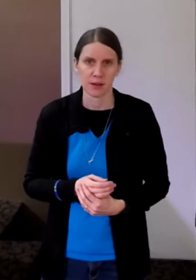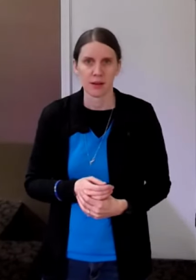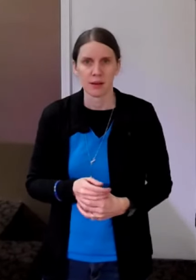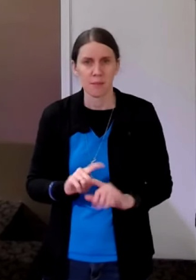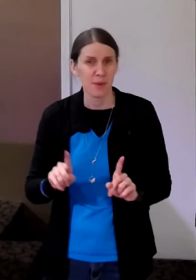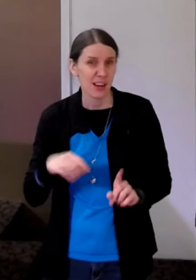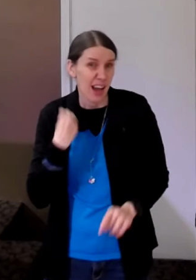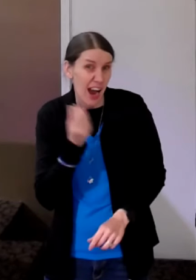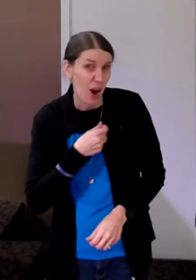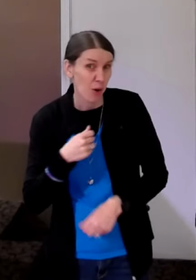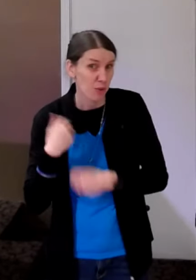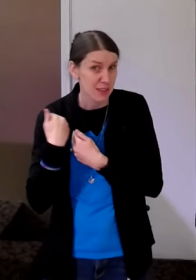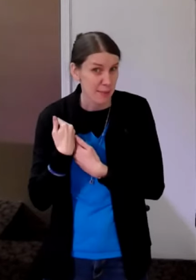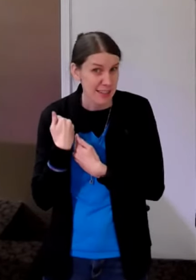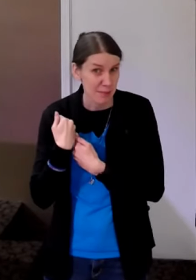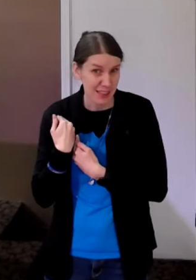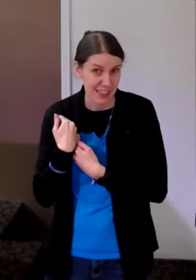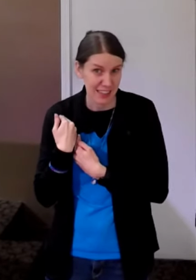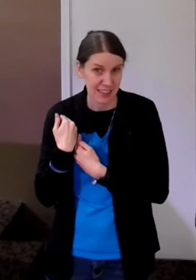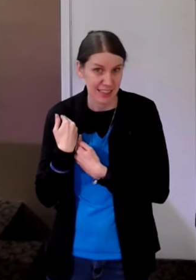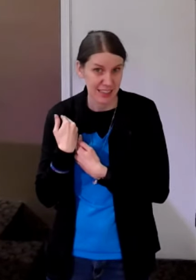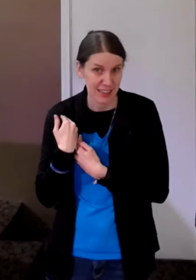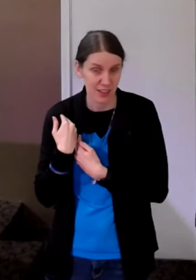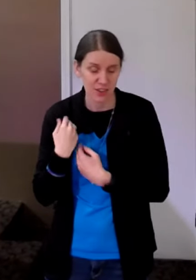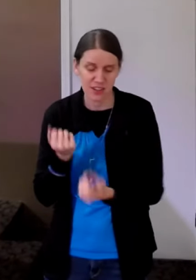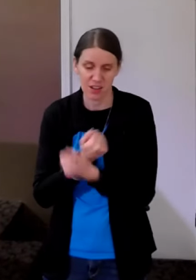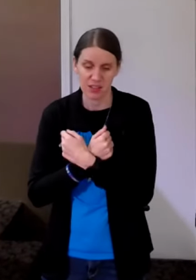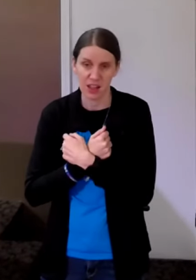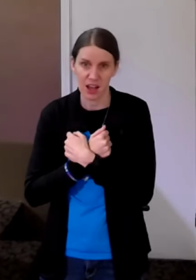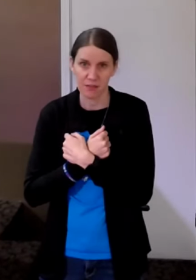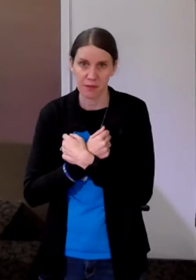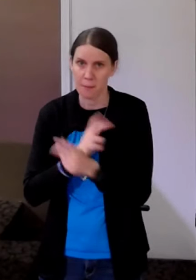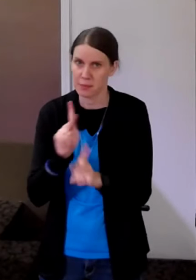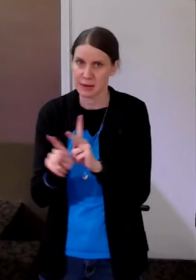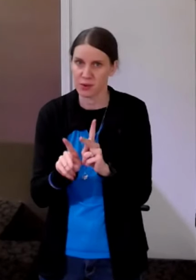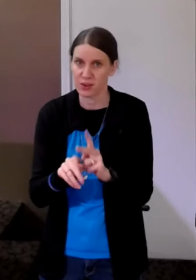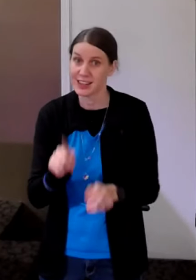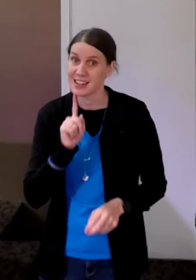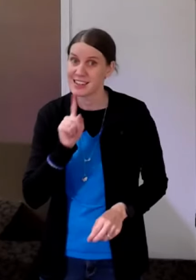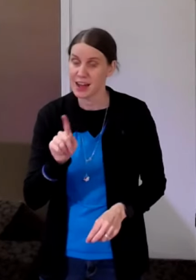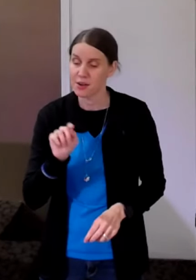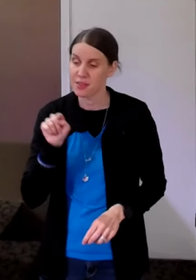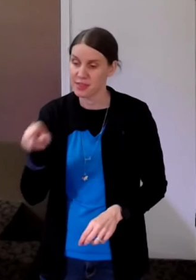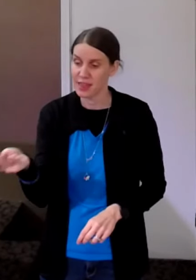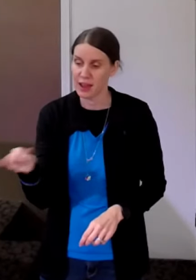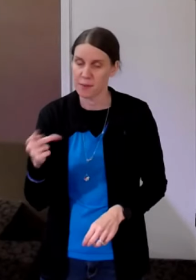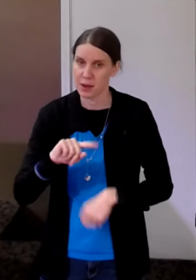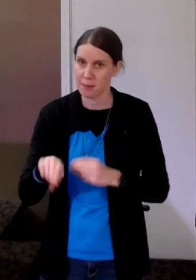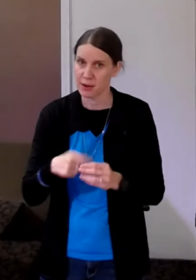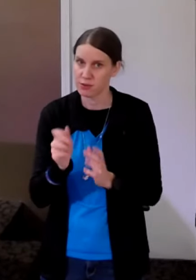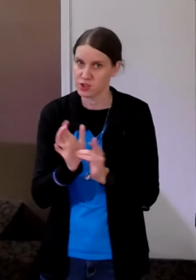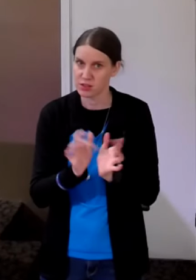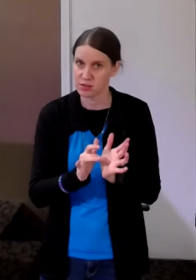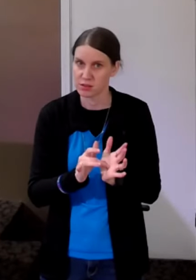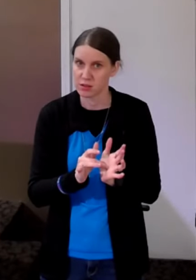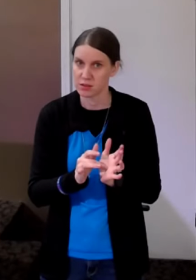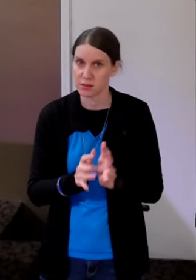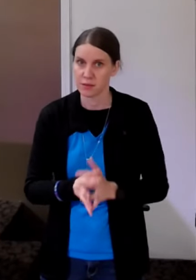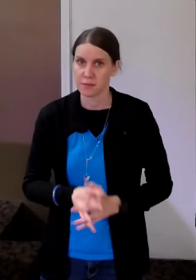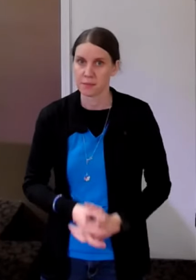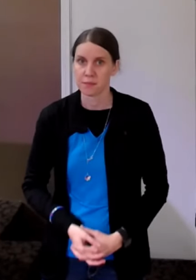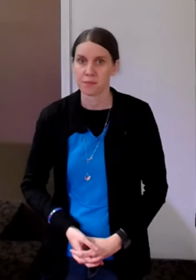when our job is to let other people know about the love and the grace and the mercy and the hope of Jesus Christ.